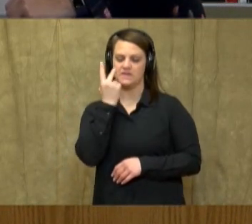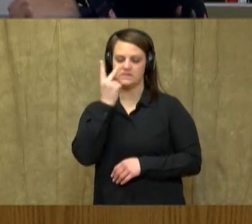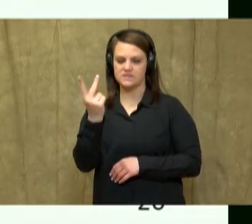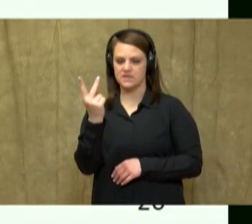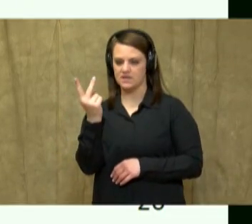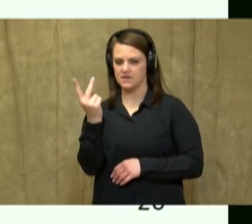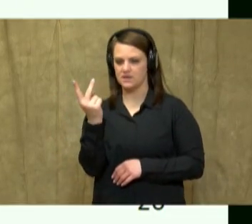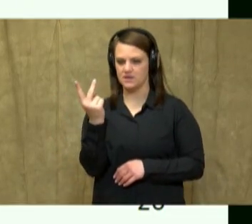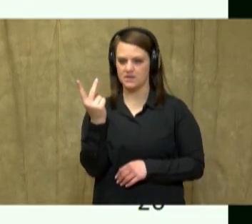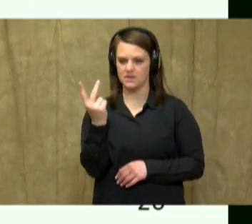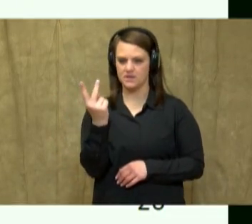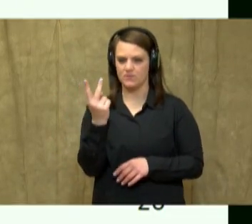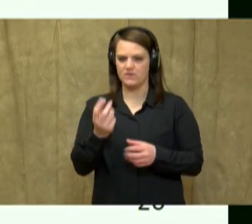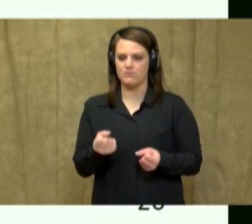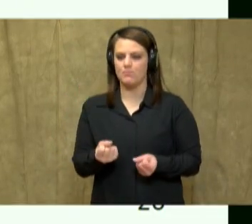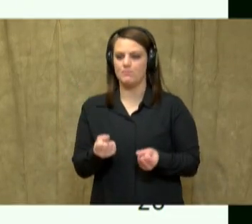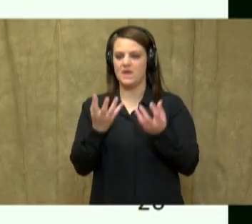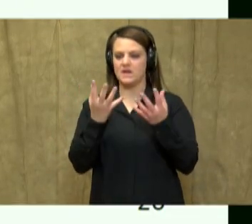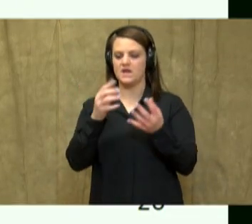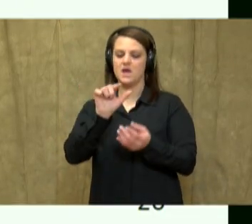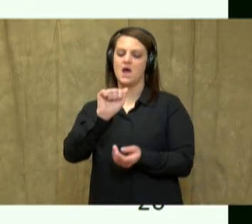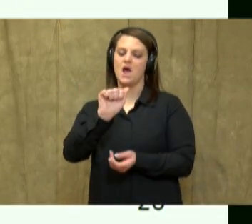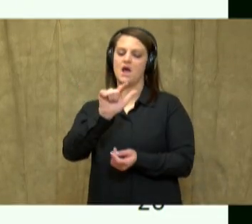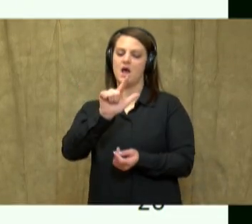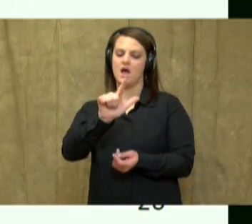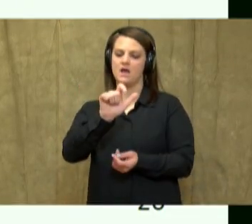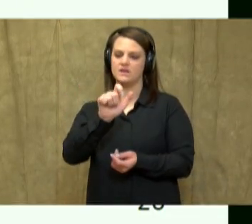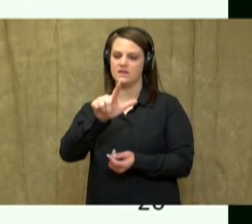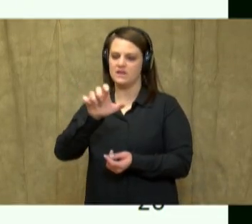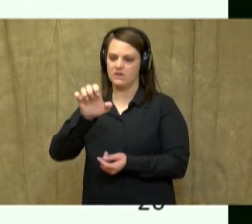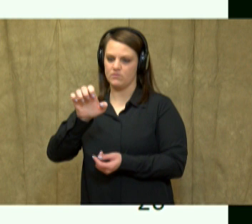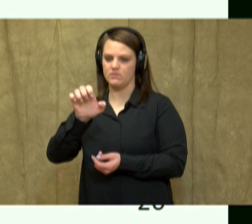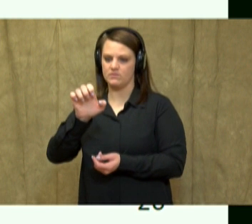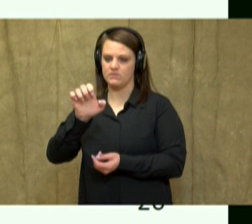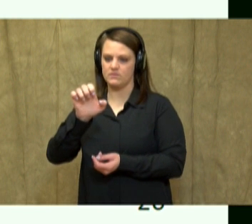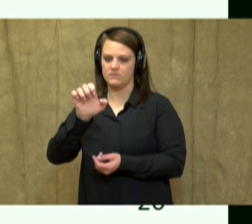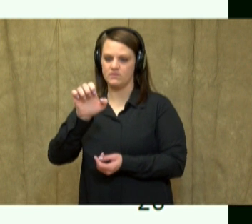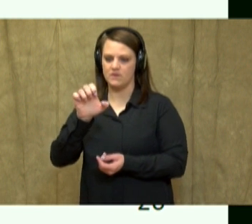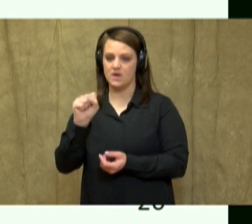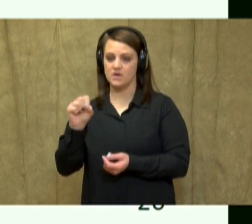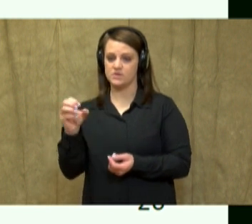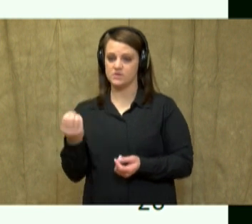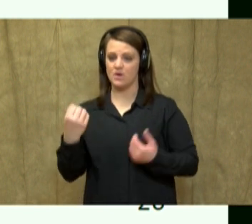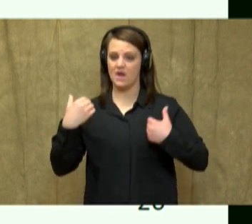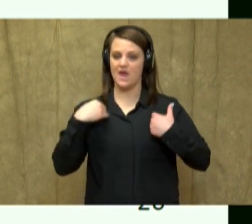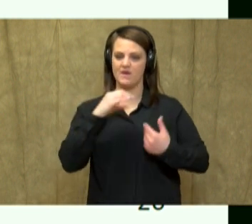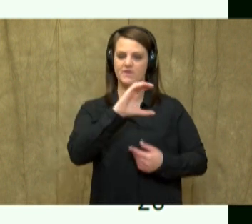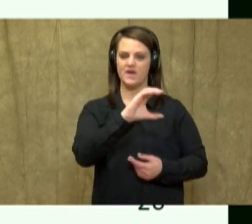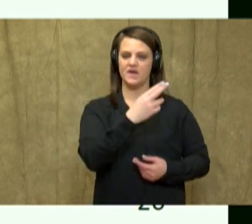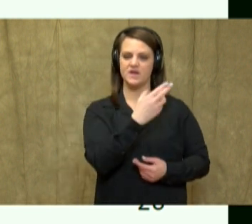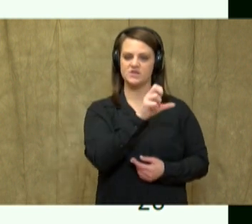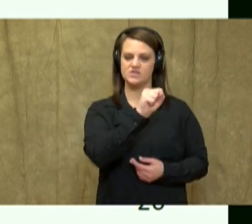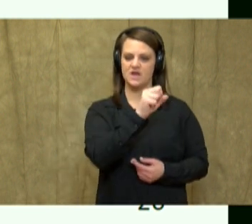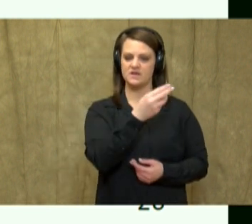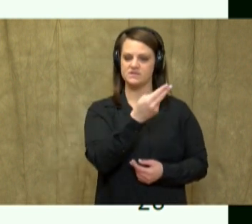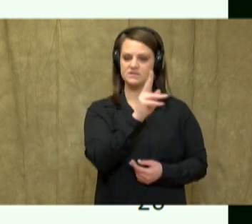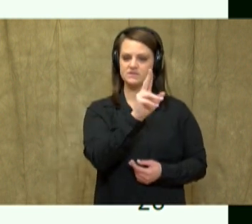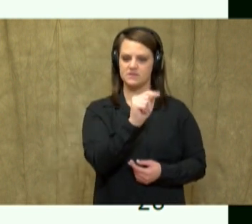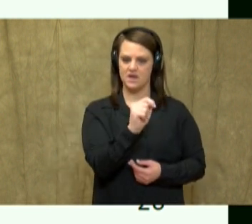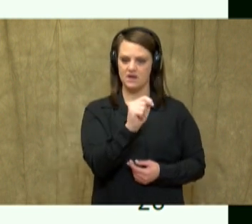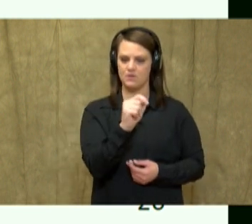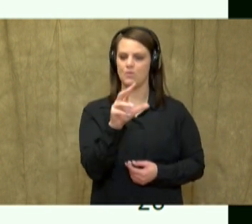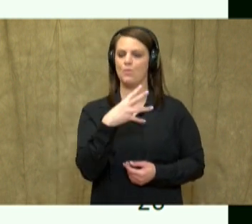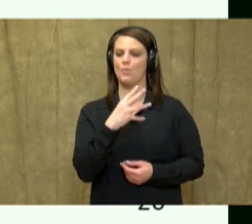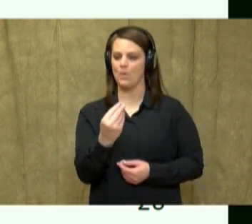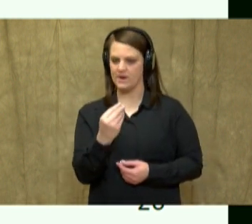kind of like, well, we have multiple alleles, all right? So we have a chestnut, we have